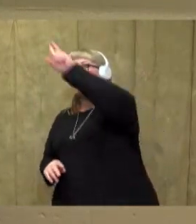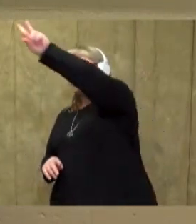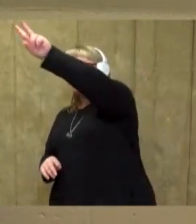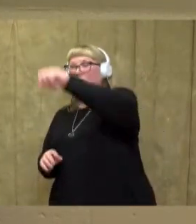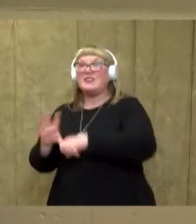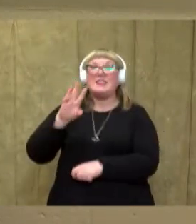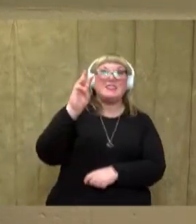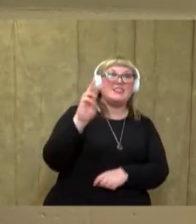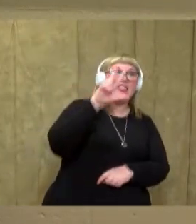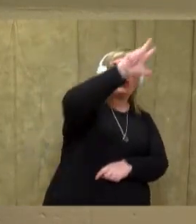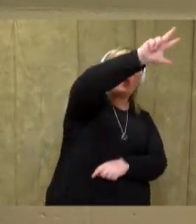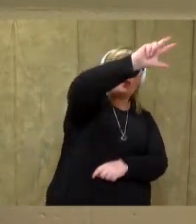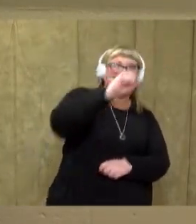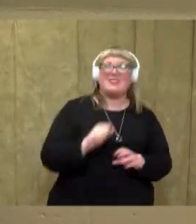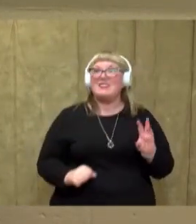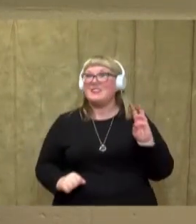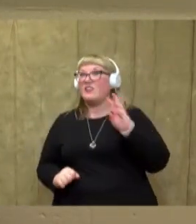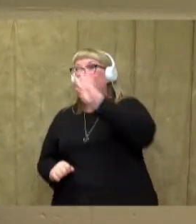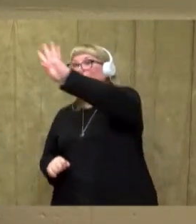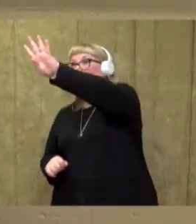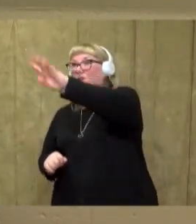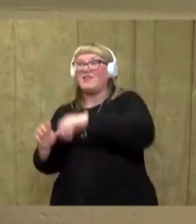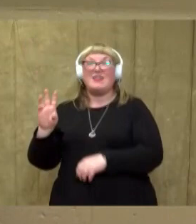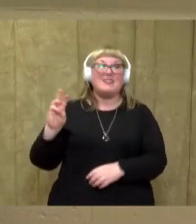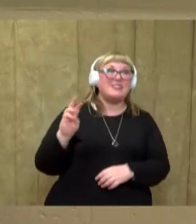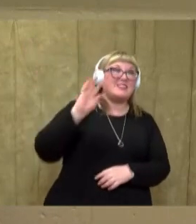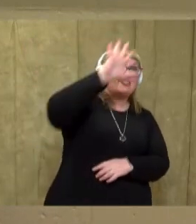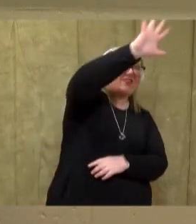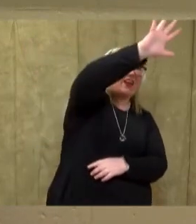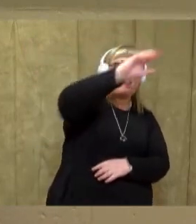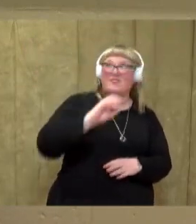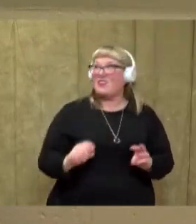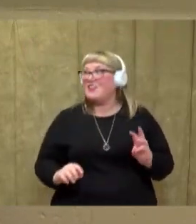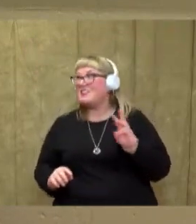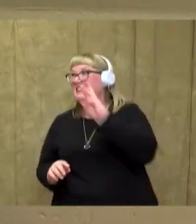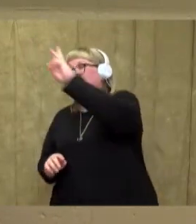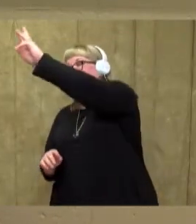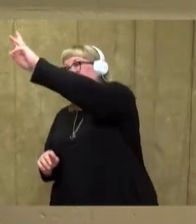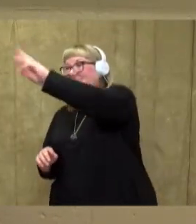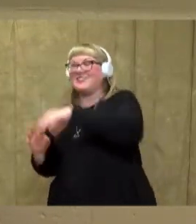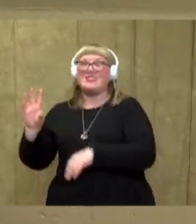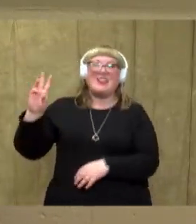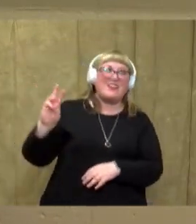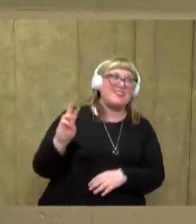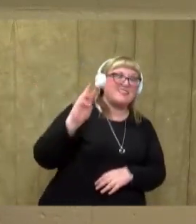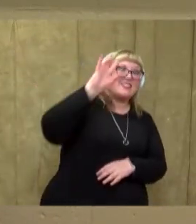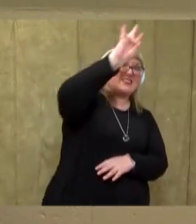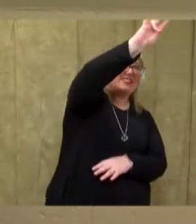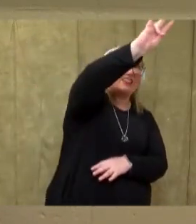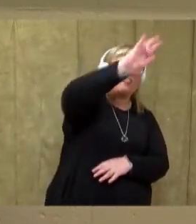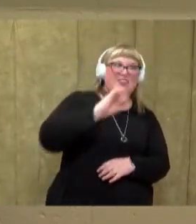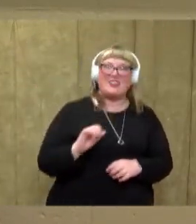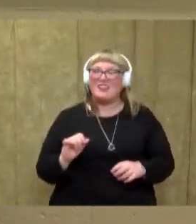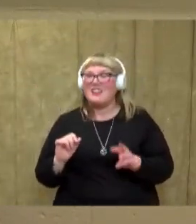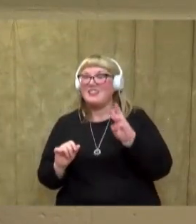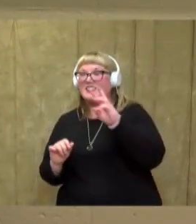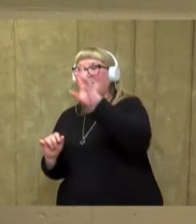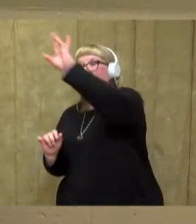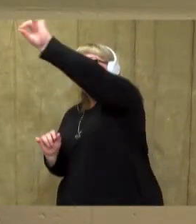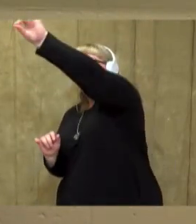62, 63, 64, 65, 66,